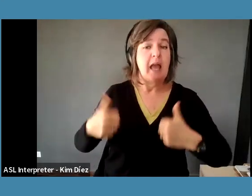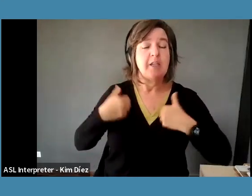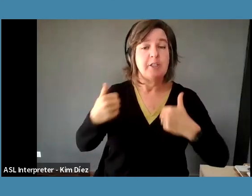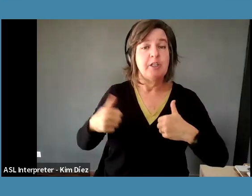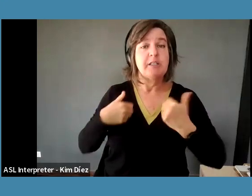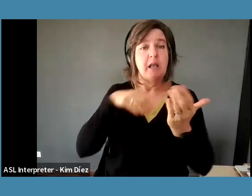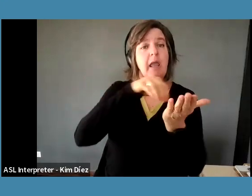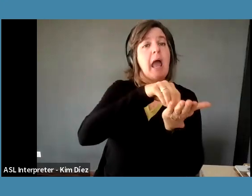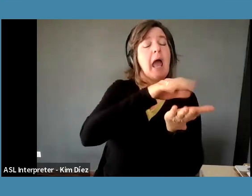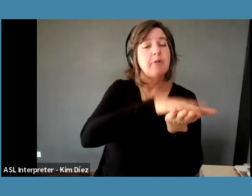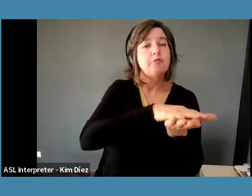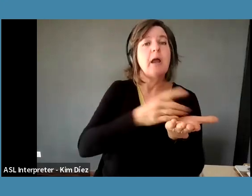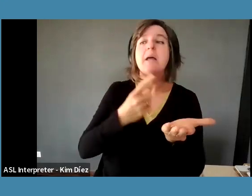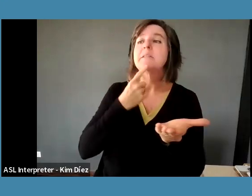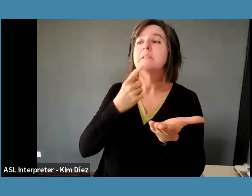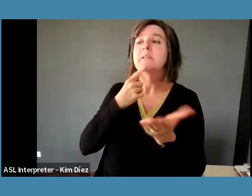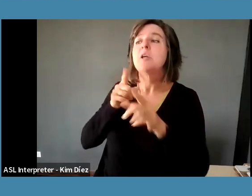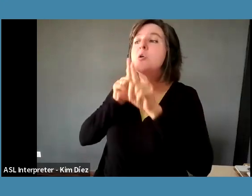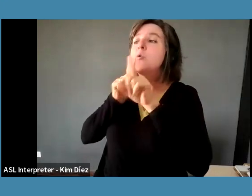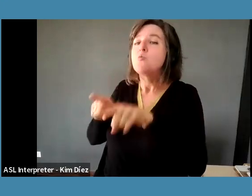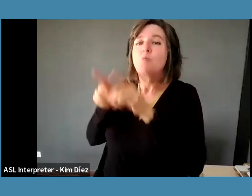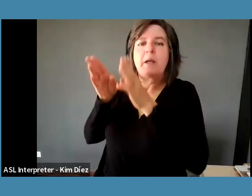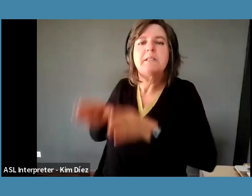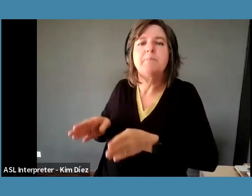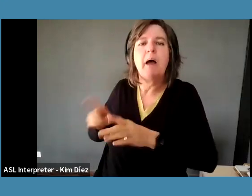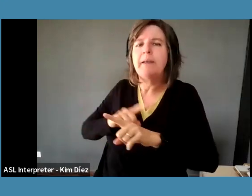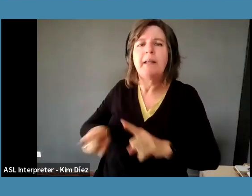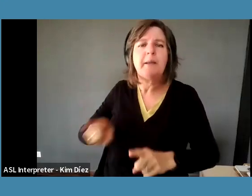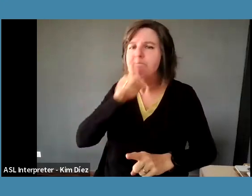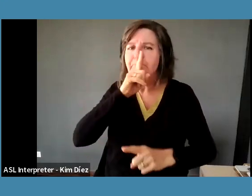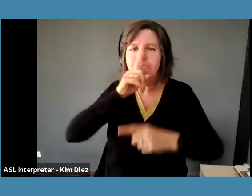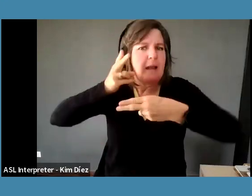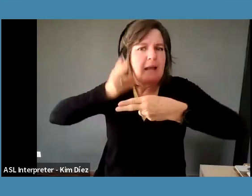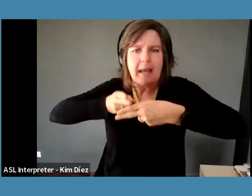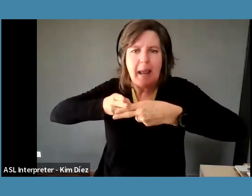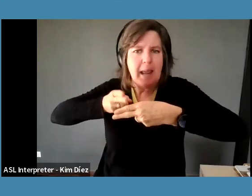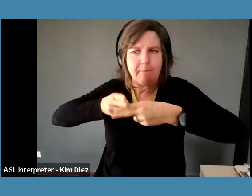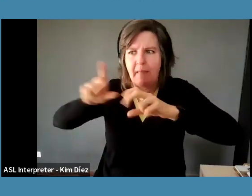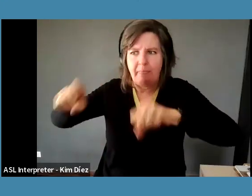as respondent, but not a specific person